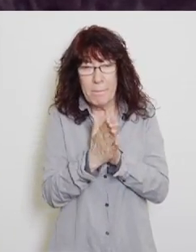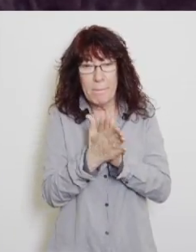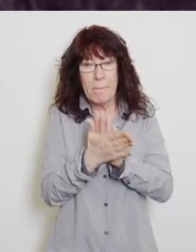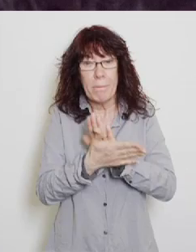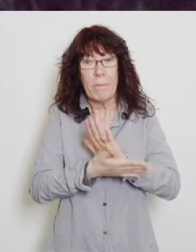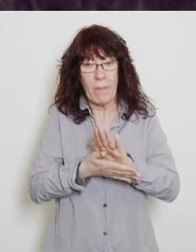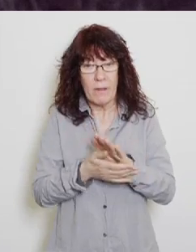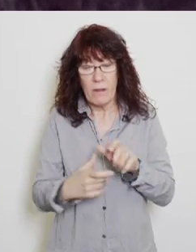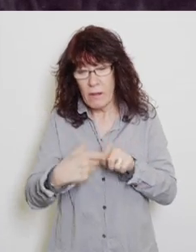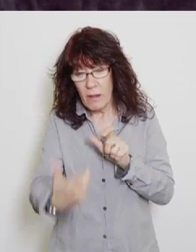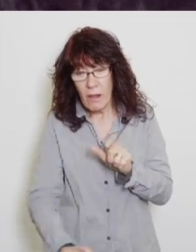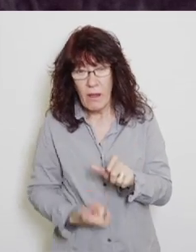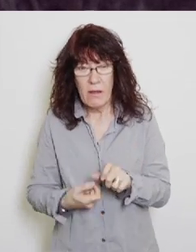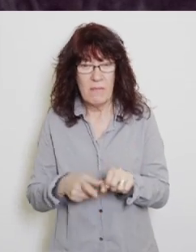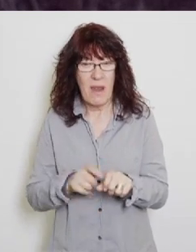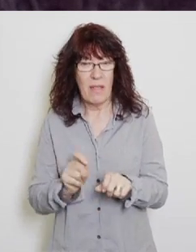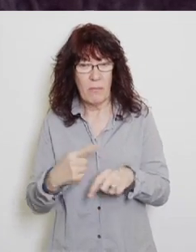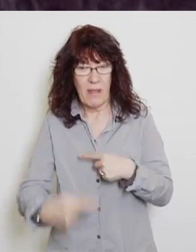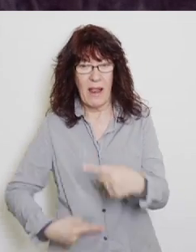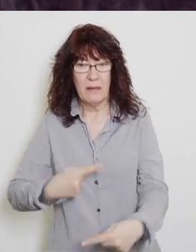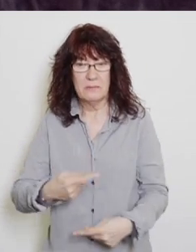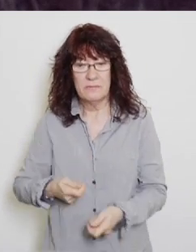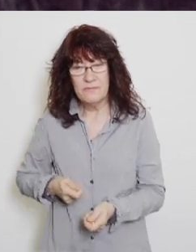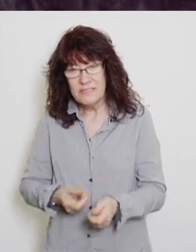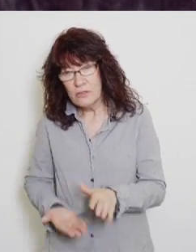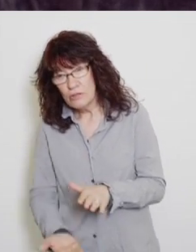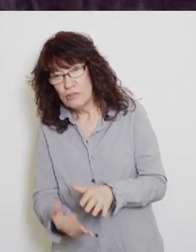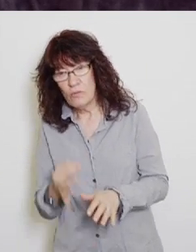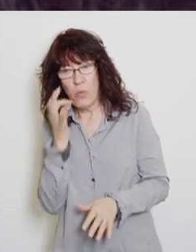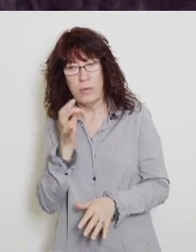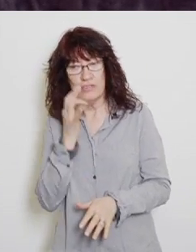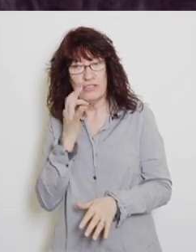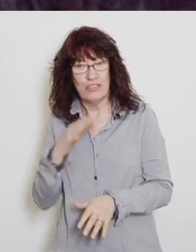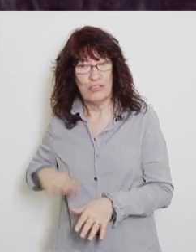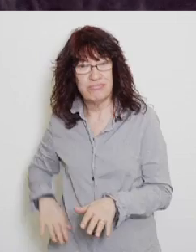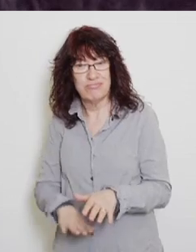belt was turned by a line shaft from the water wheel.